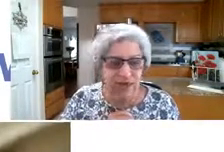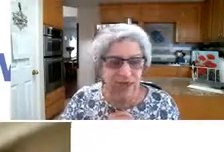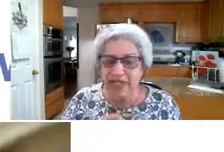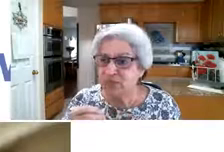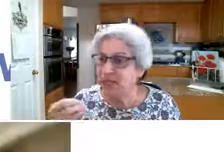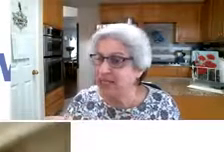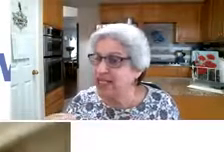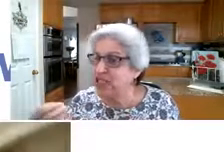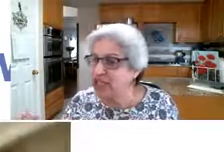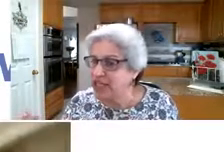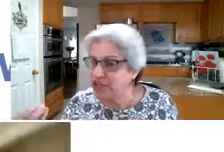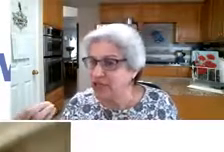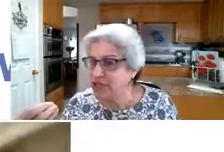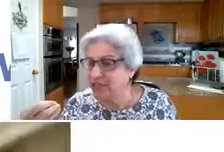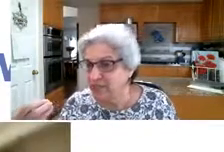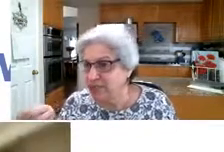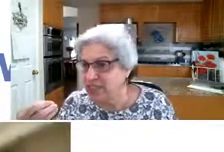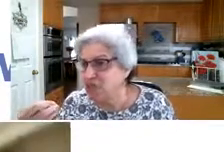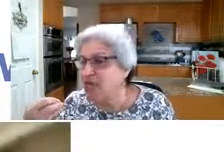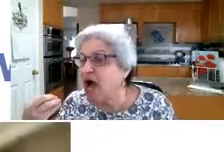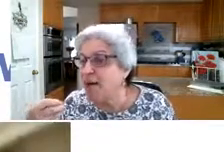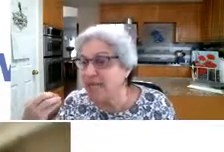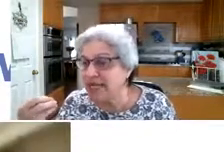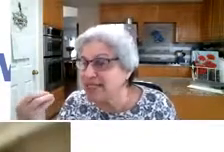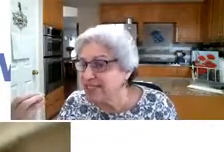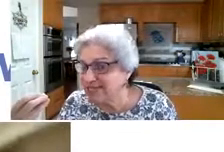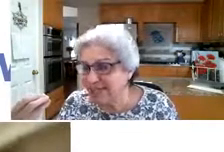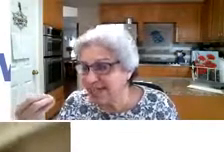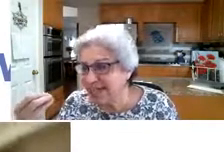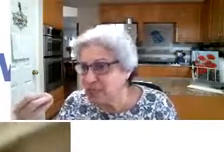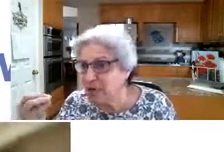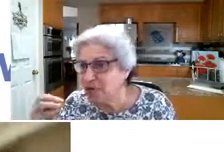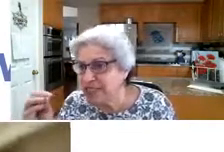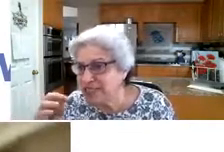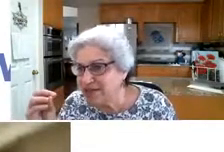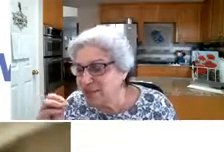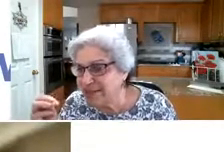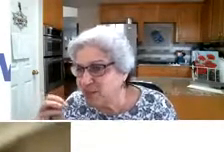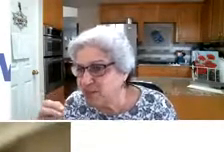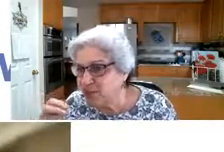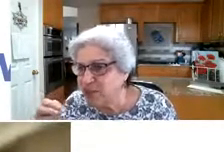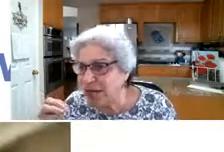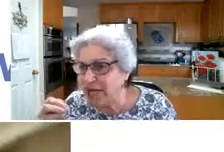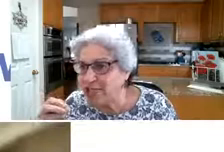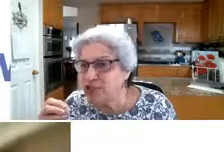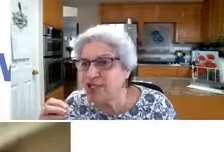And it's been engineered, it's recombinant, its proteins have